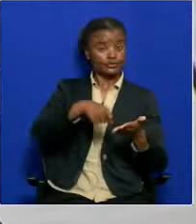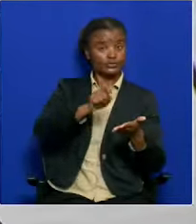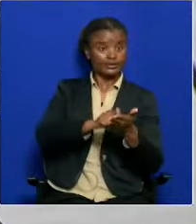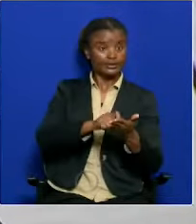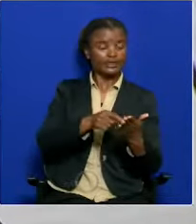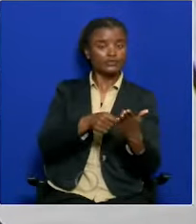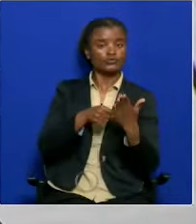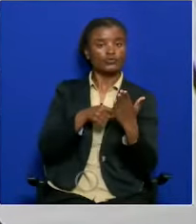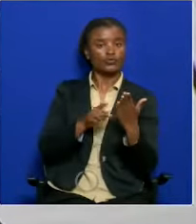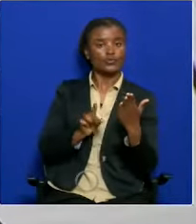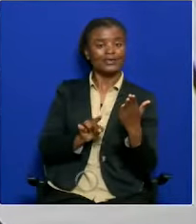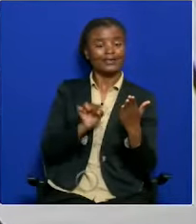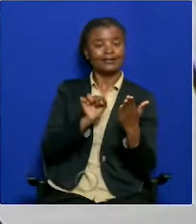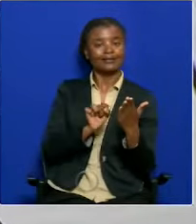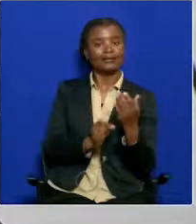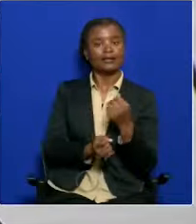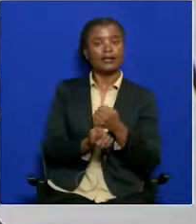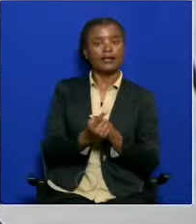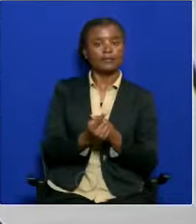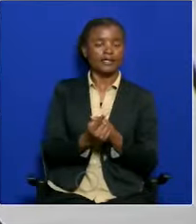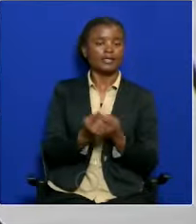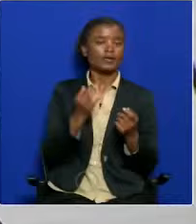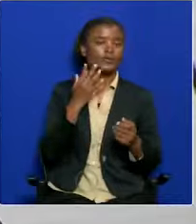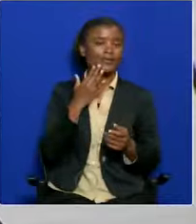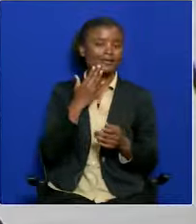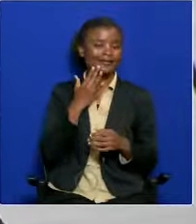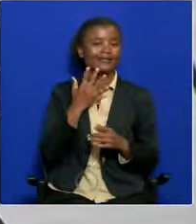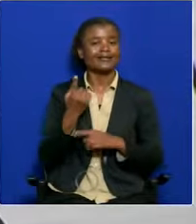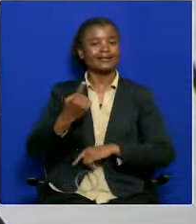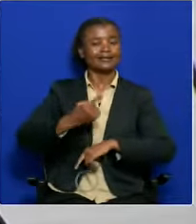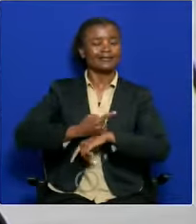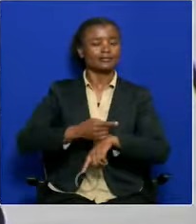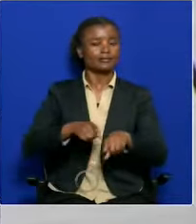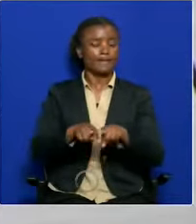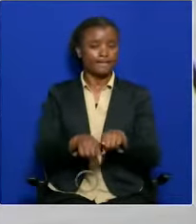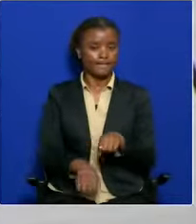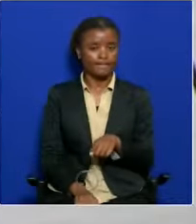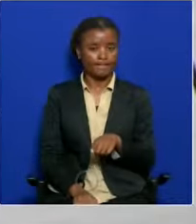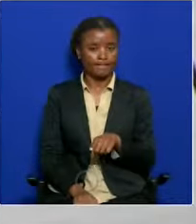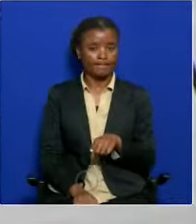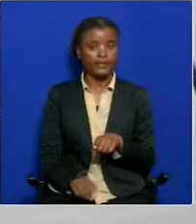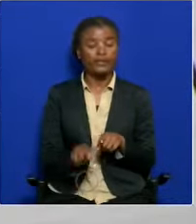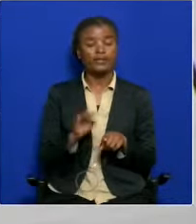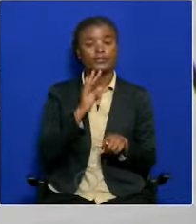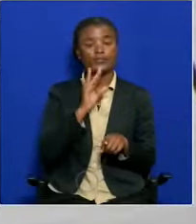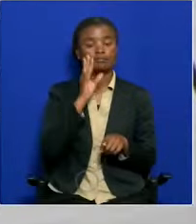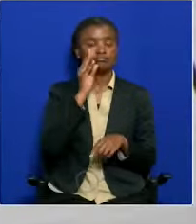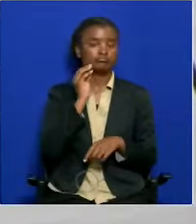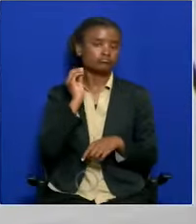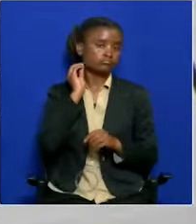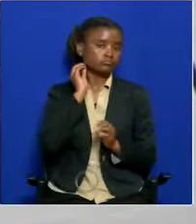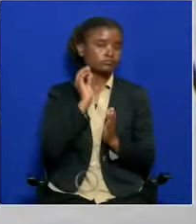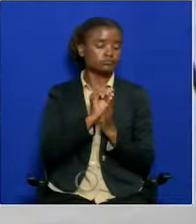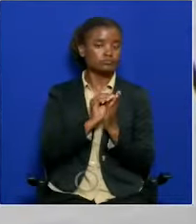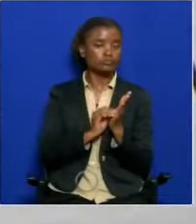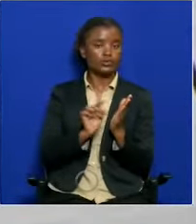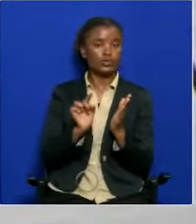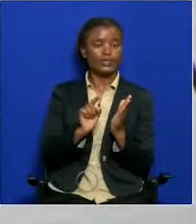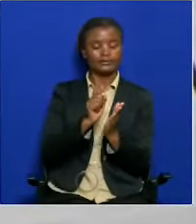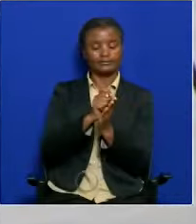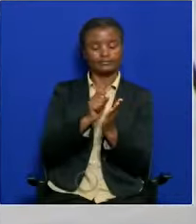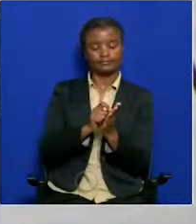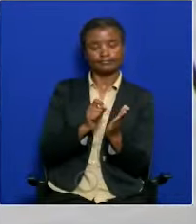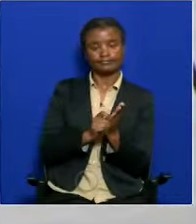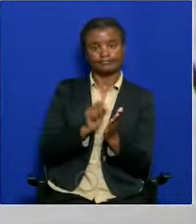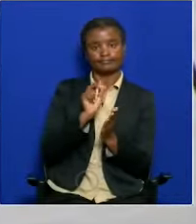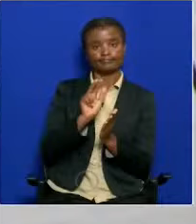executed on the same day. I have now noted that an affidavit attributed to Sergeant Matlala